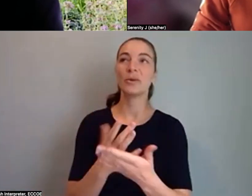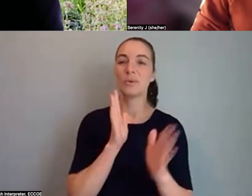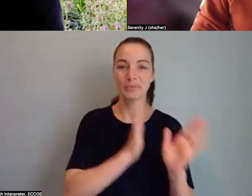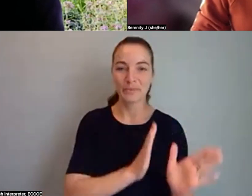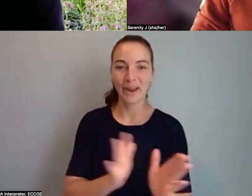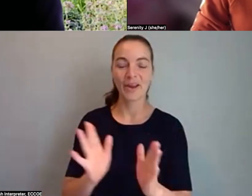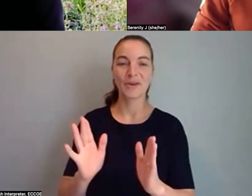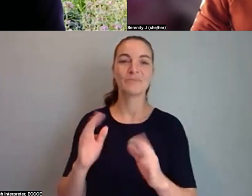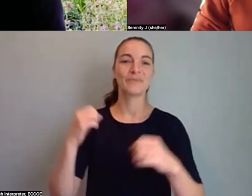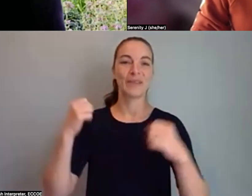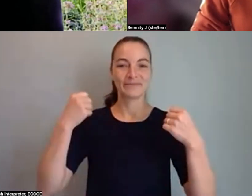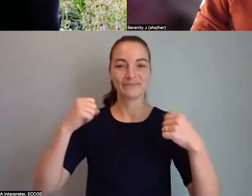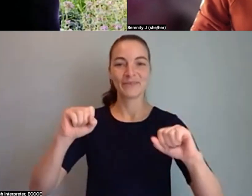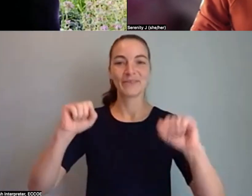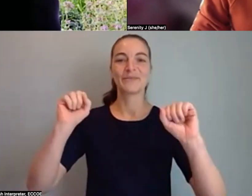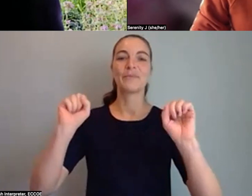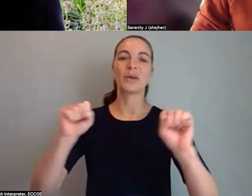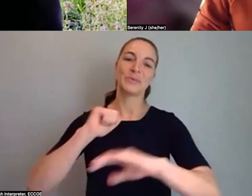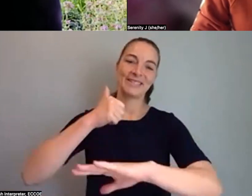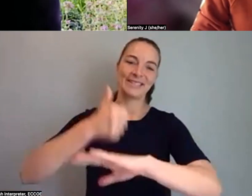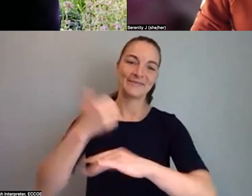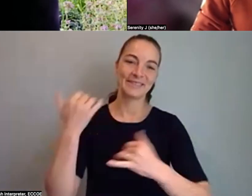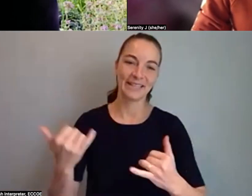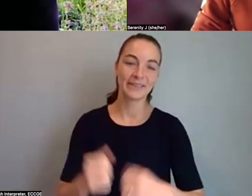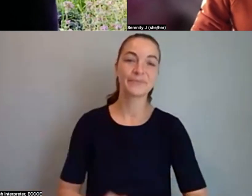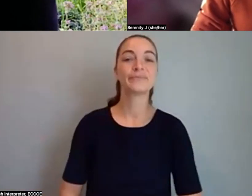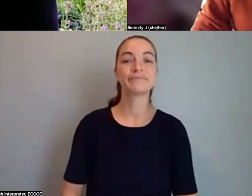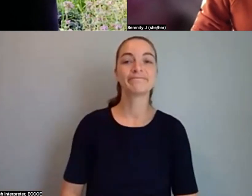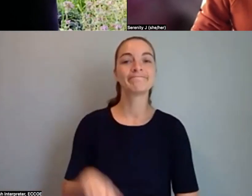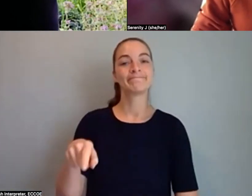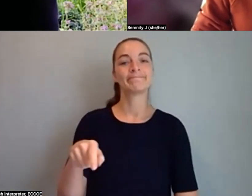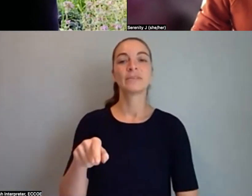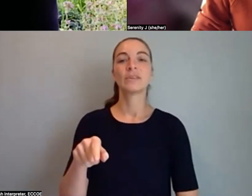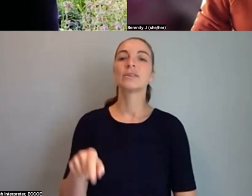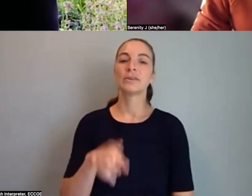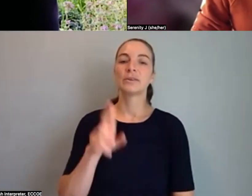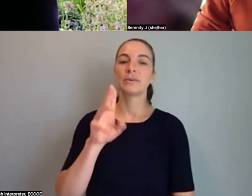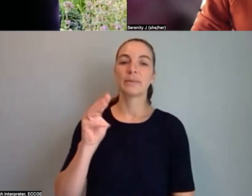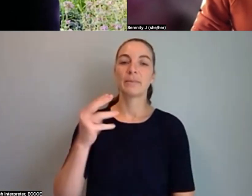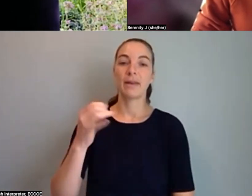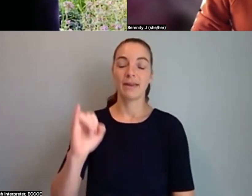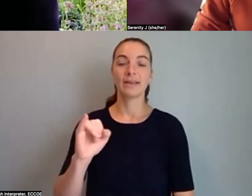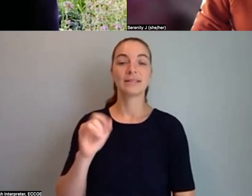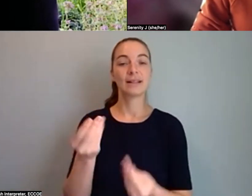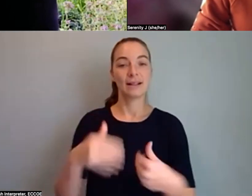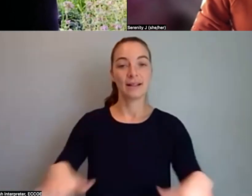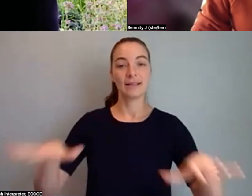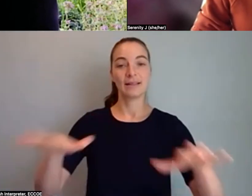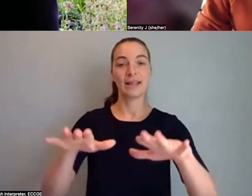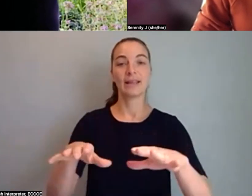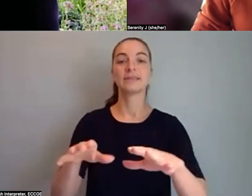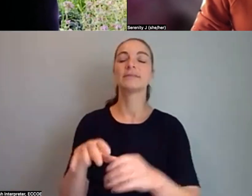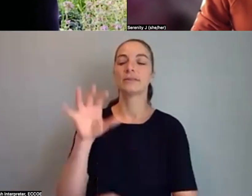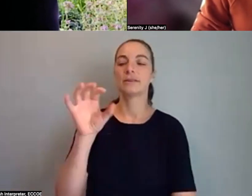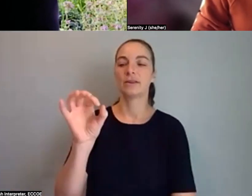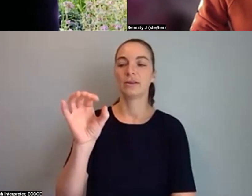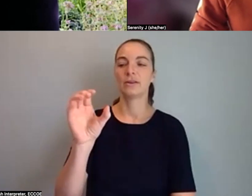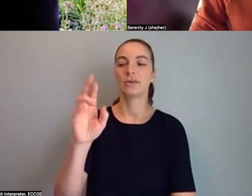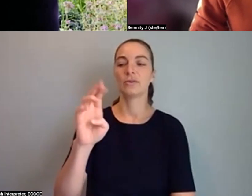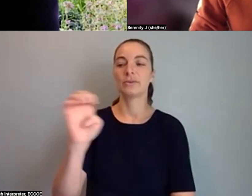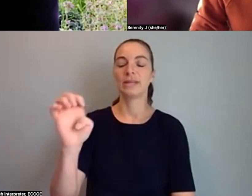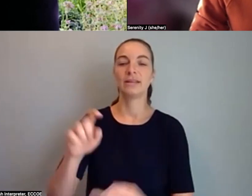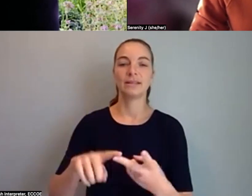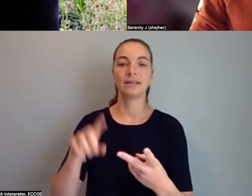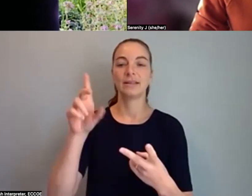us that the UMIH is located on the original lands of the Anishinaabe, Cree, Oji-Cree, Dakota, and Dini